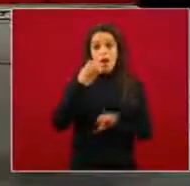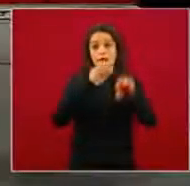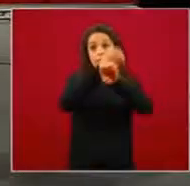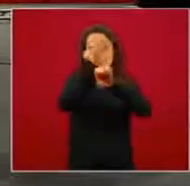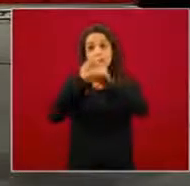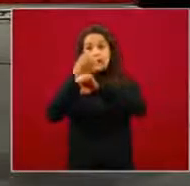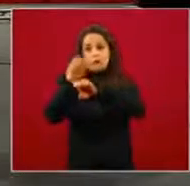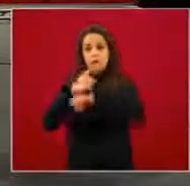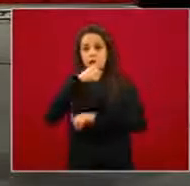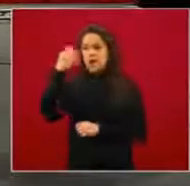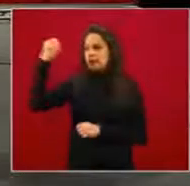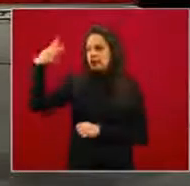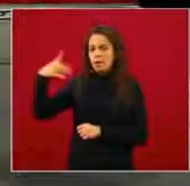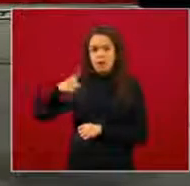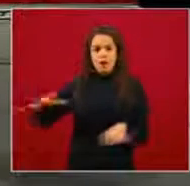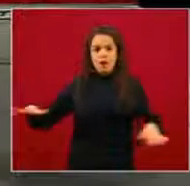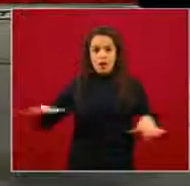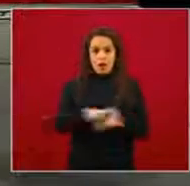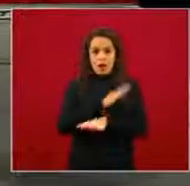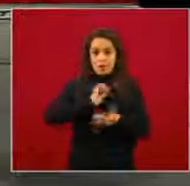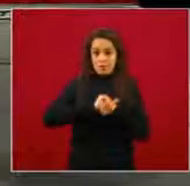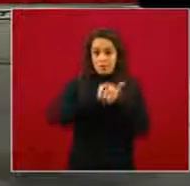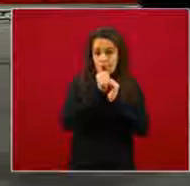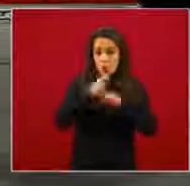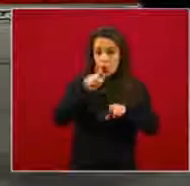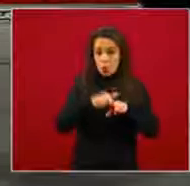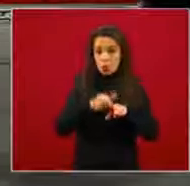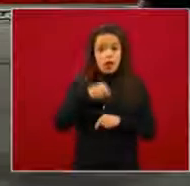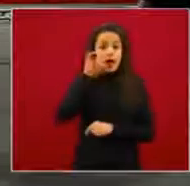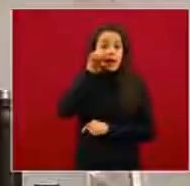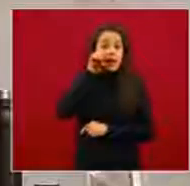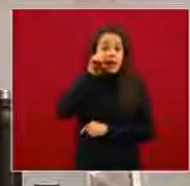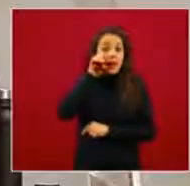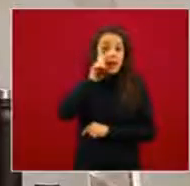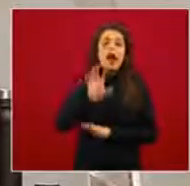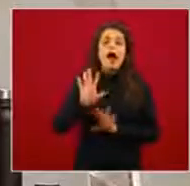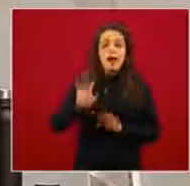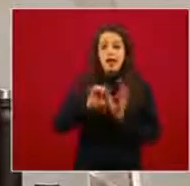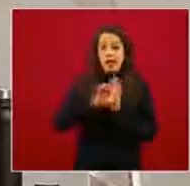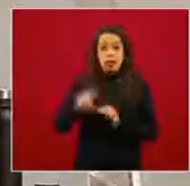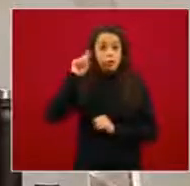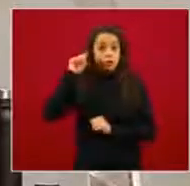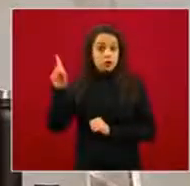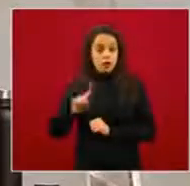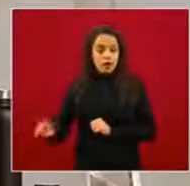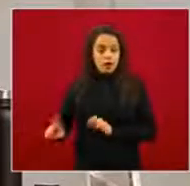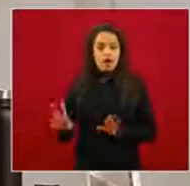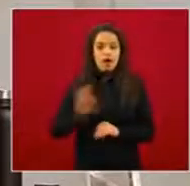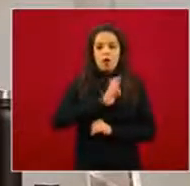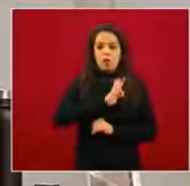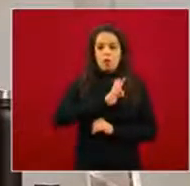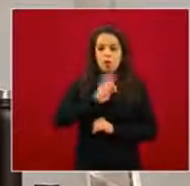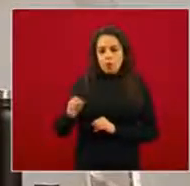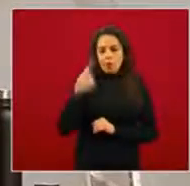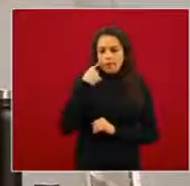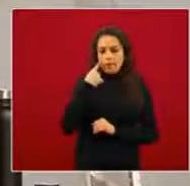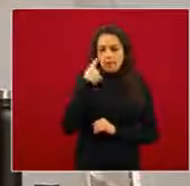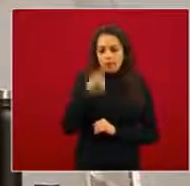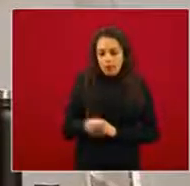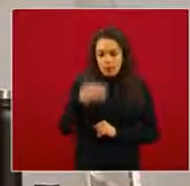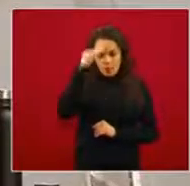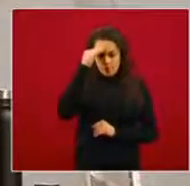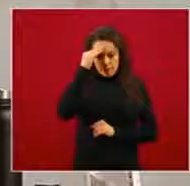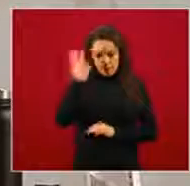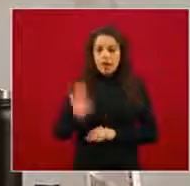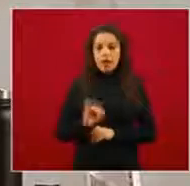the color coding system switched to orange, for instance, Zacatecas, they might consider, those states might